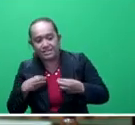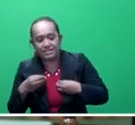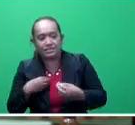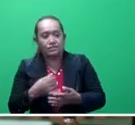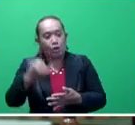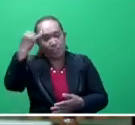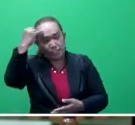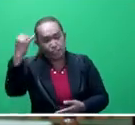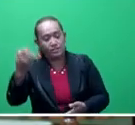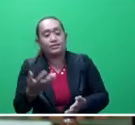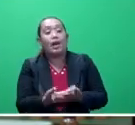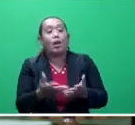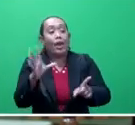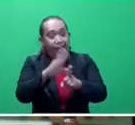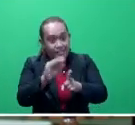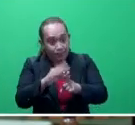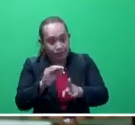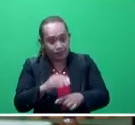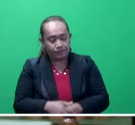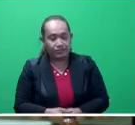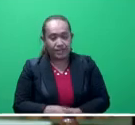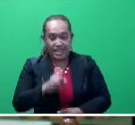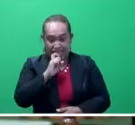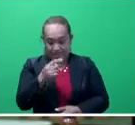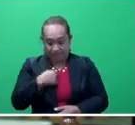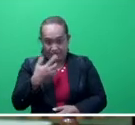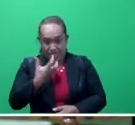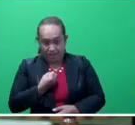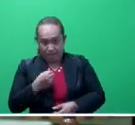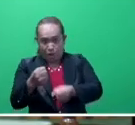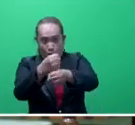put it practically, a person who runs a coffee shop